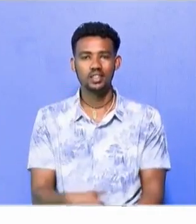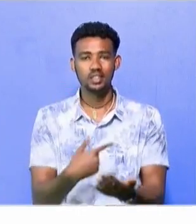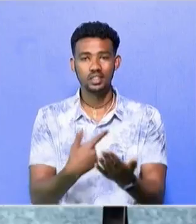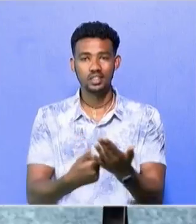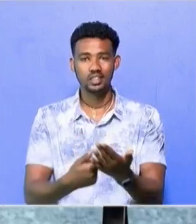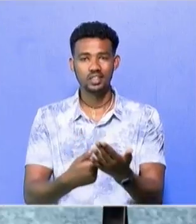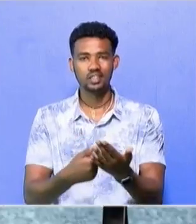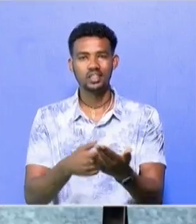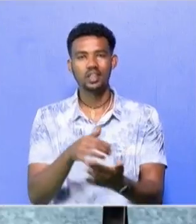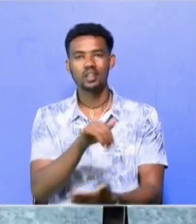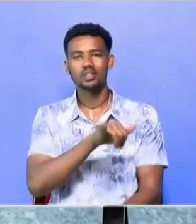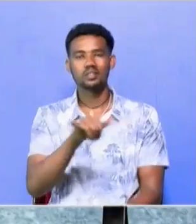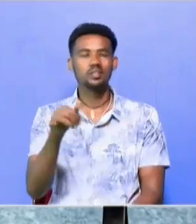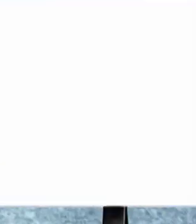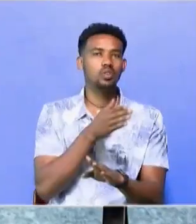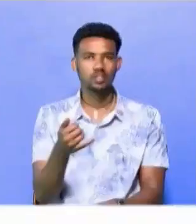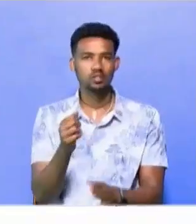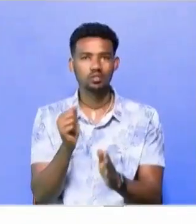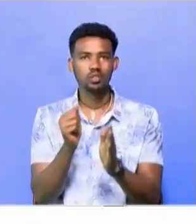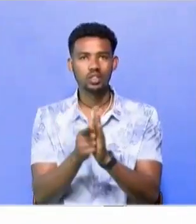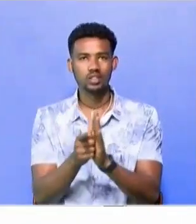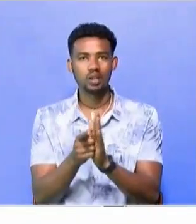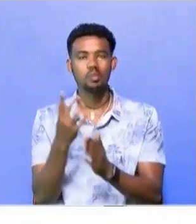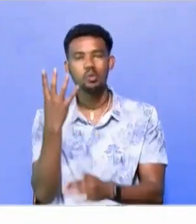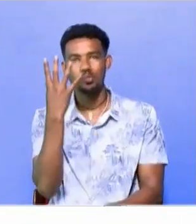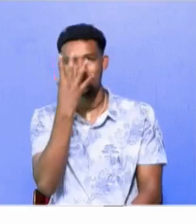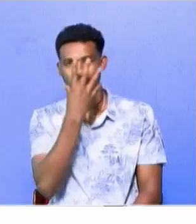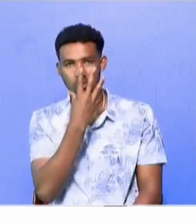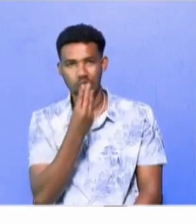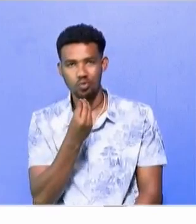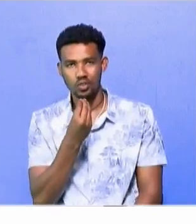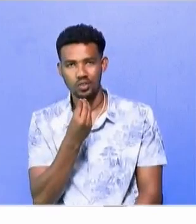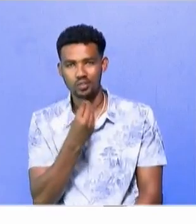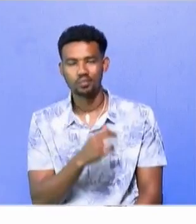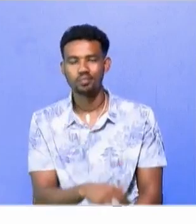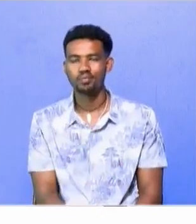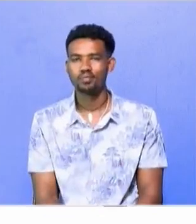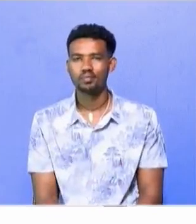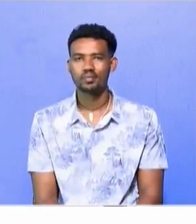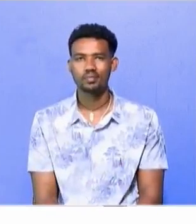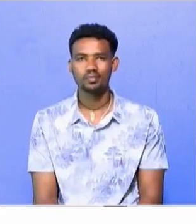This was also our previous lesson. Beautiful.